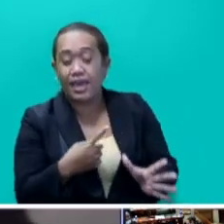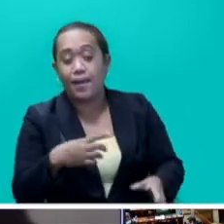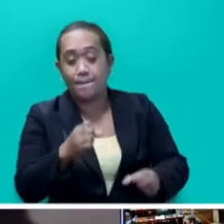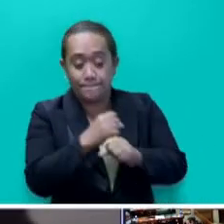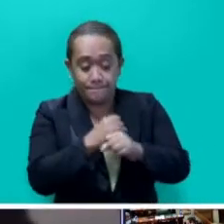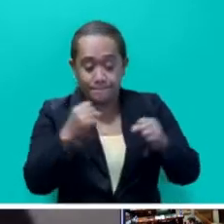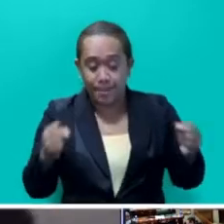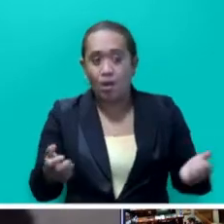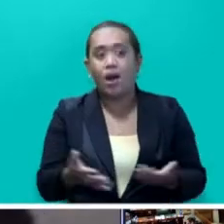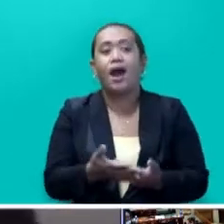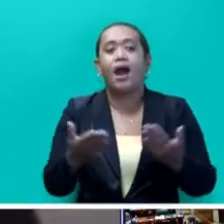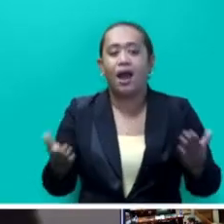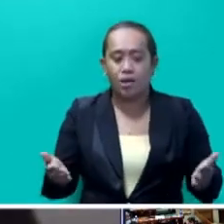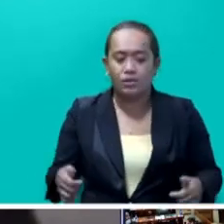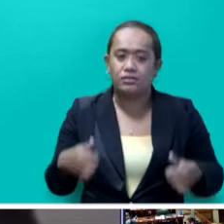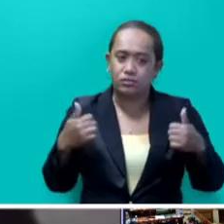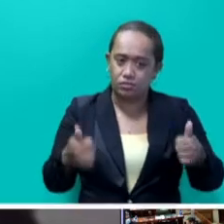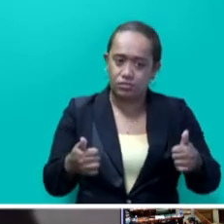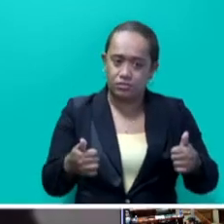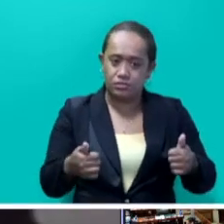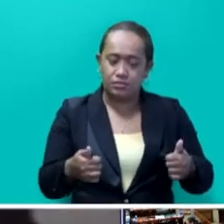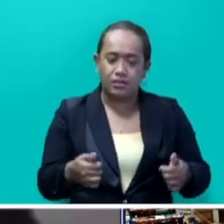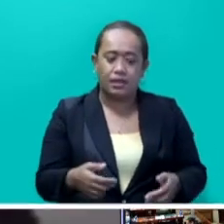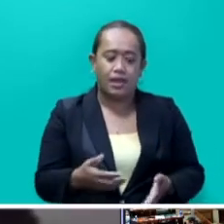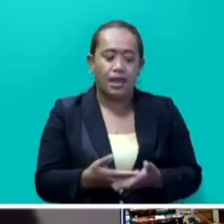perpetrators will sufficiently deter and